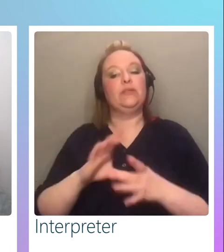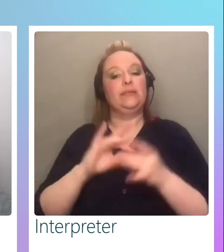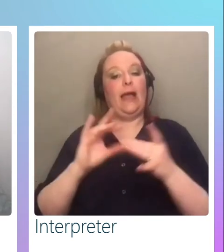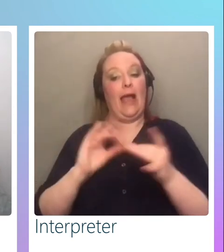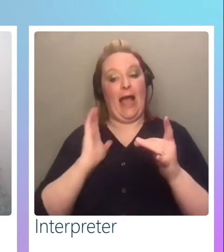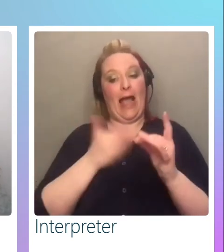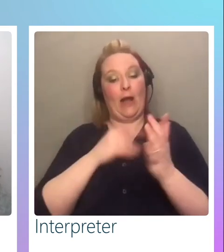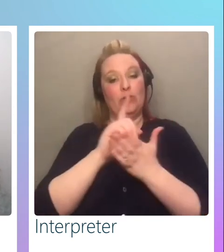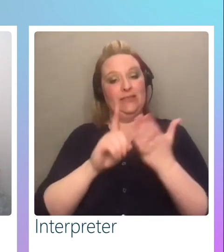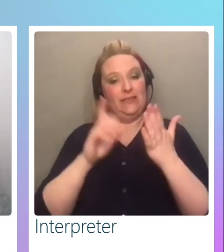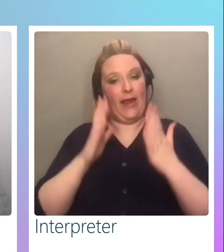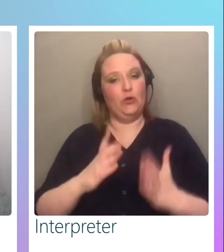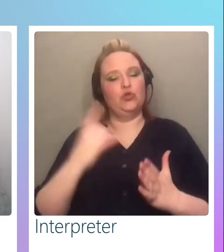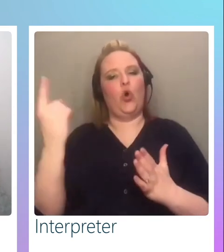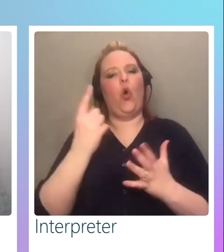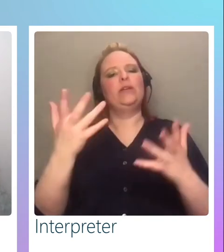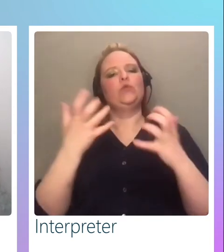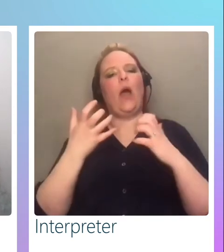designers are always